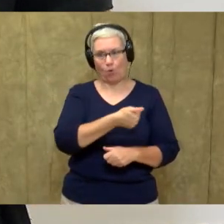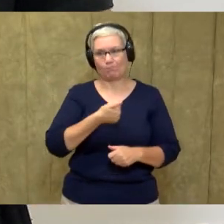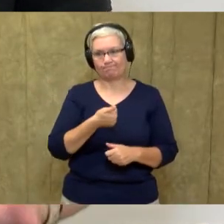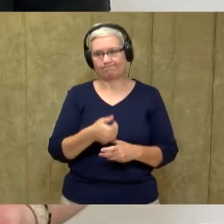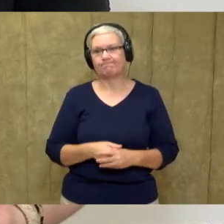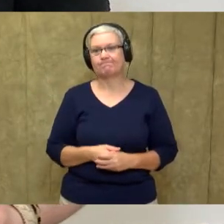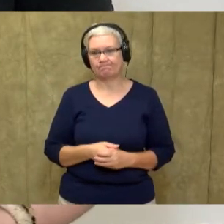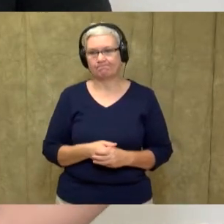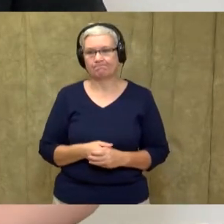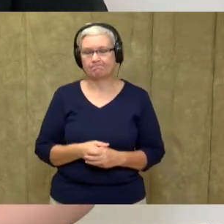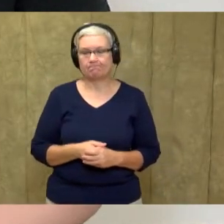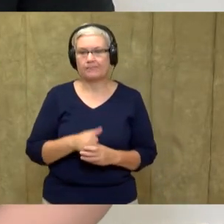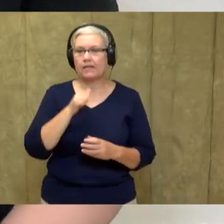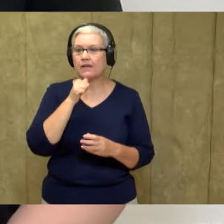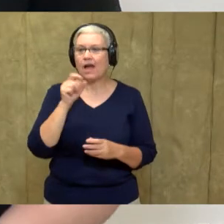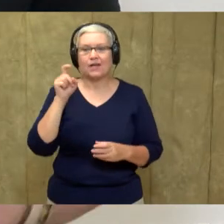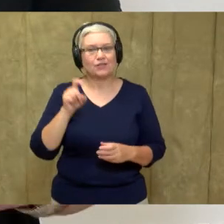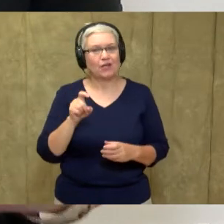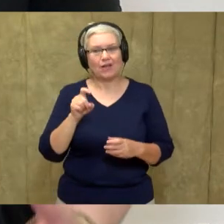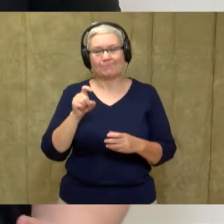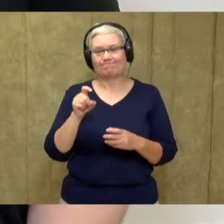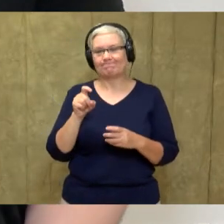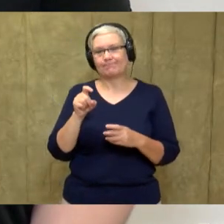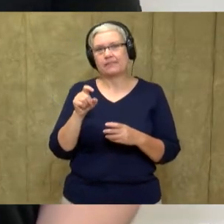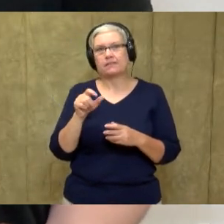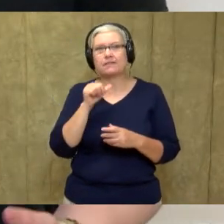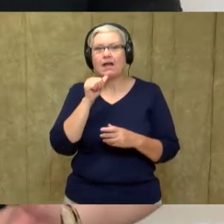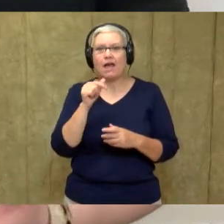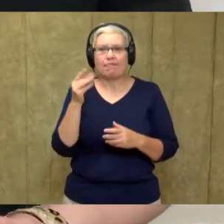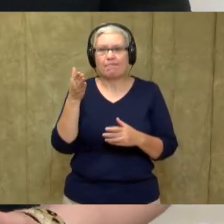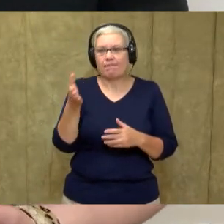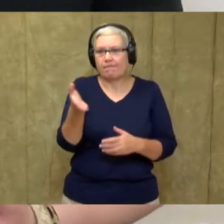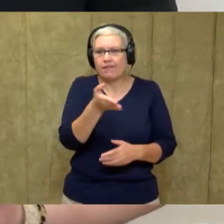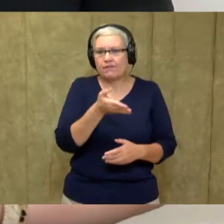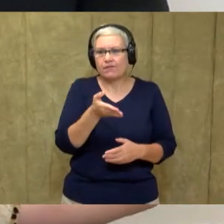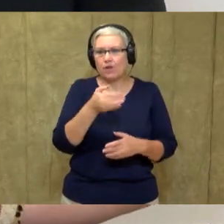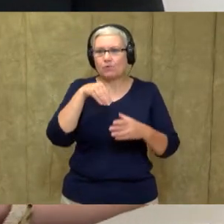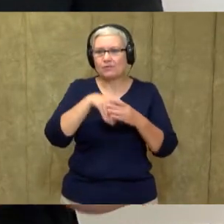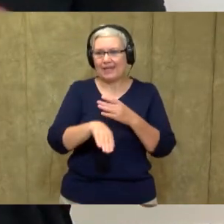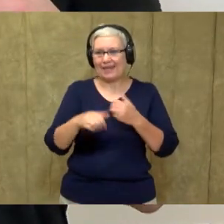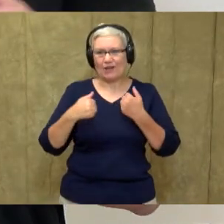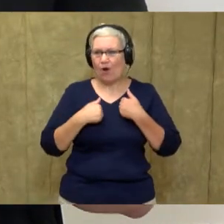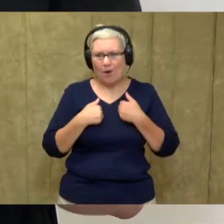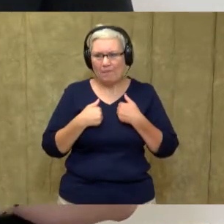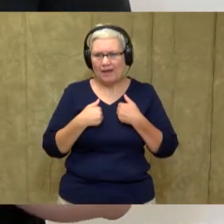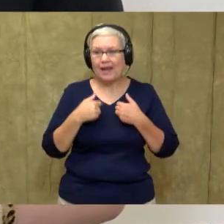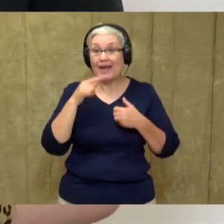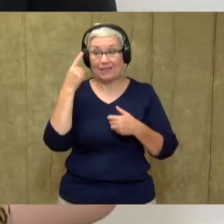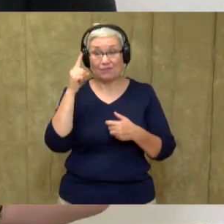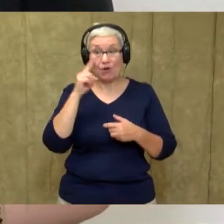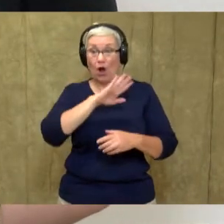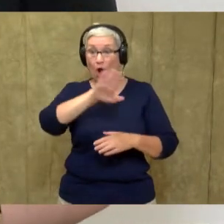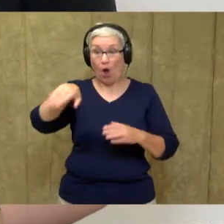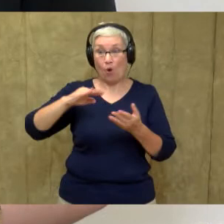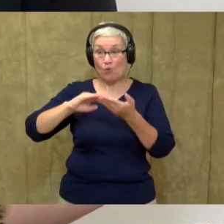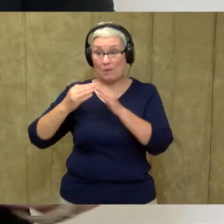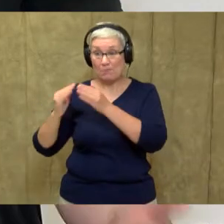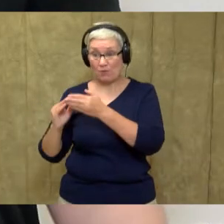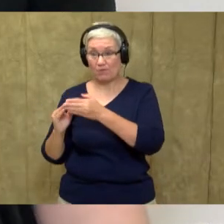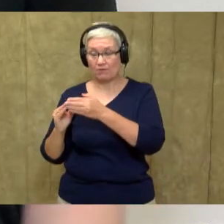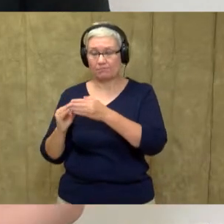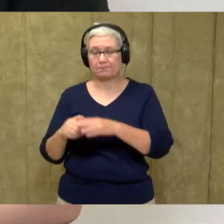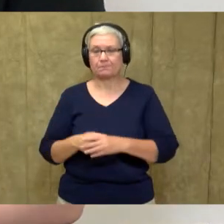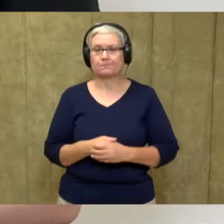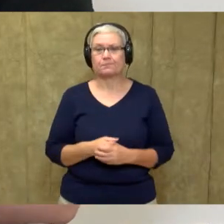just those who are who are immediately suffering from PTSD. So he makes that call to action there.